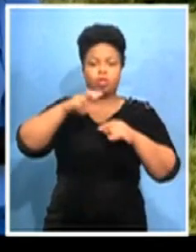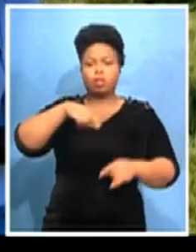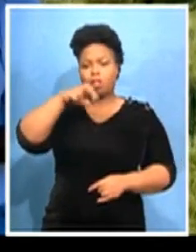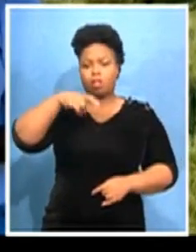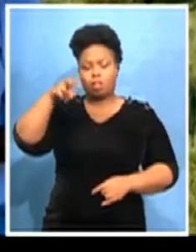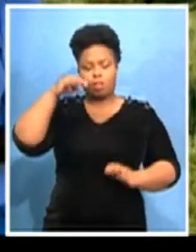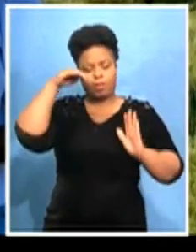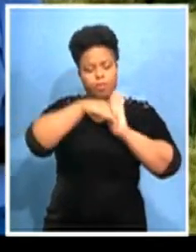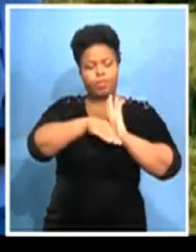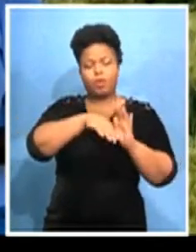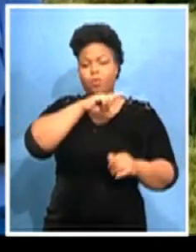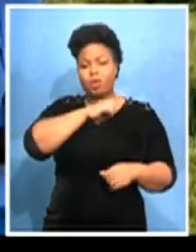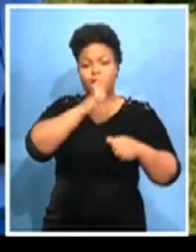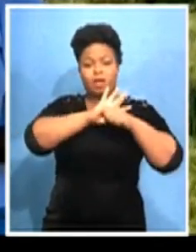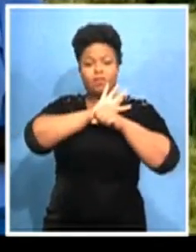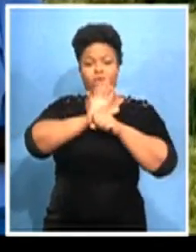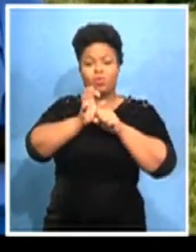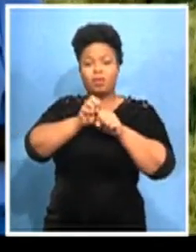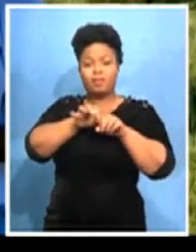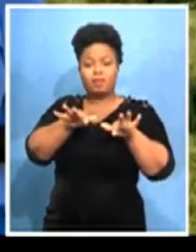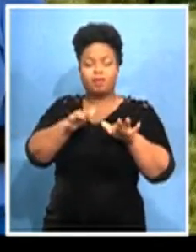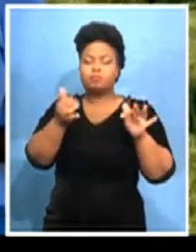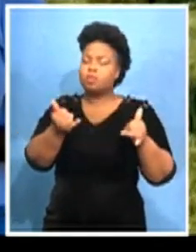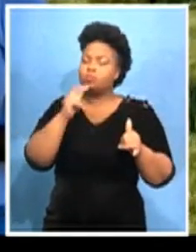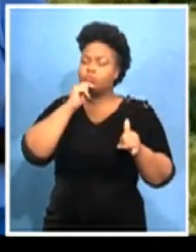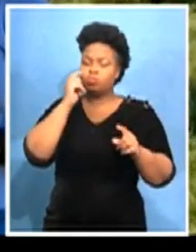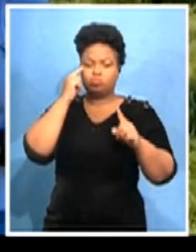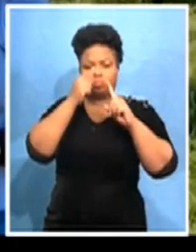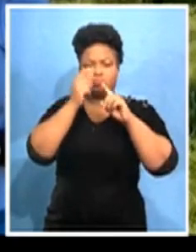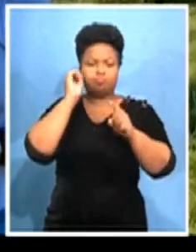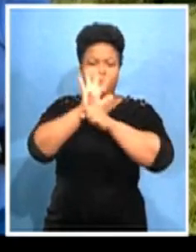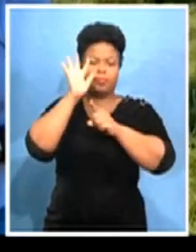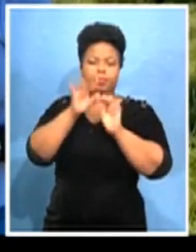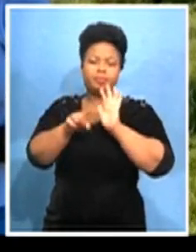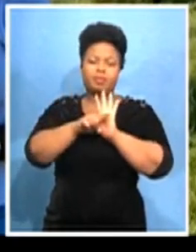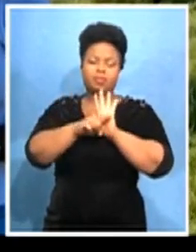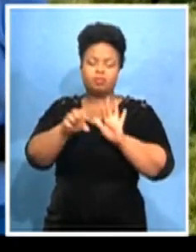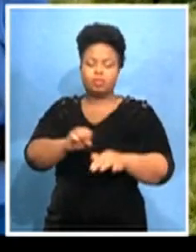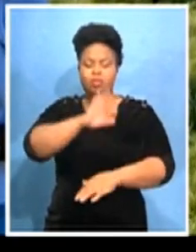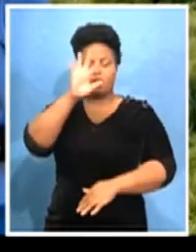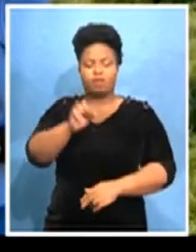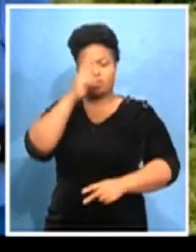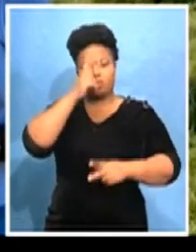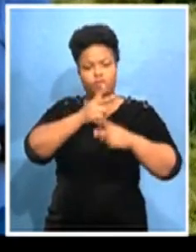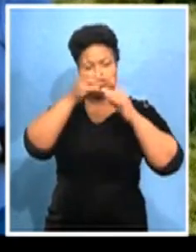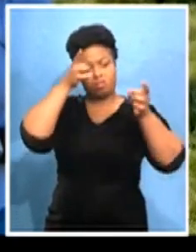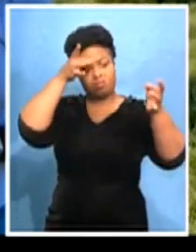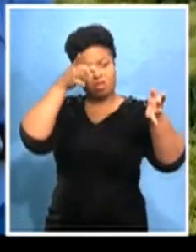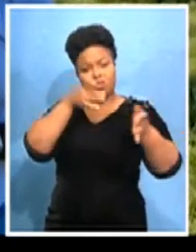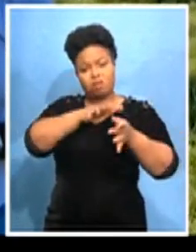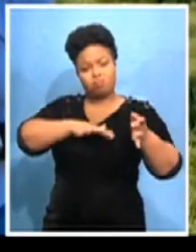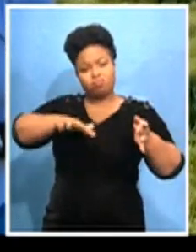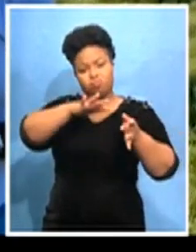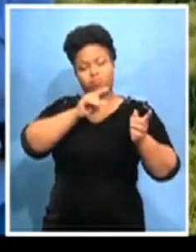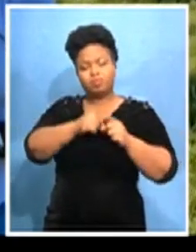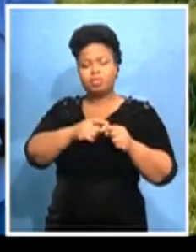a direct and devastating impact on South Africa's professional hunting industry, and stakeholders say on